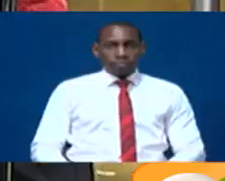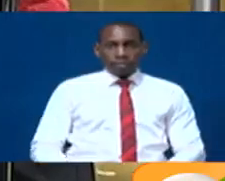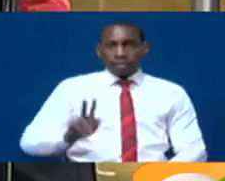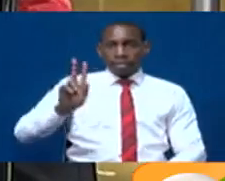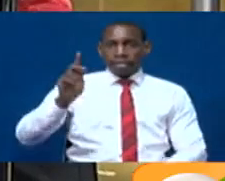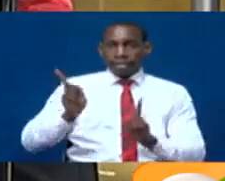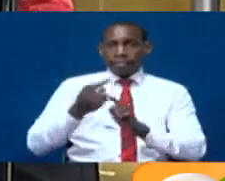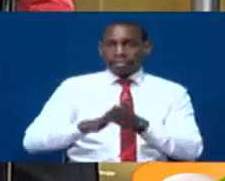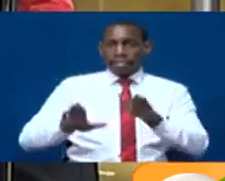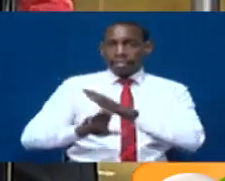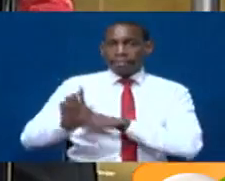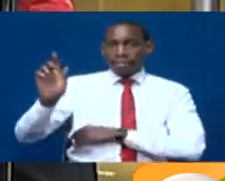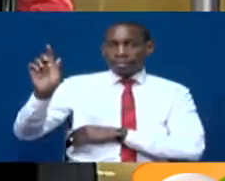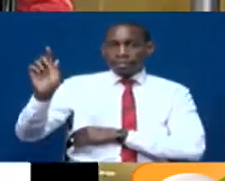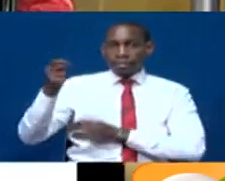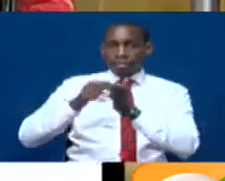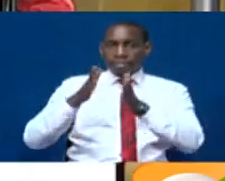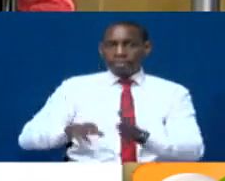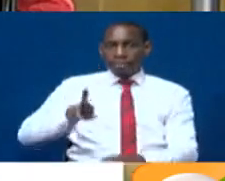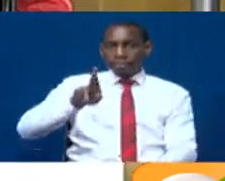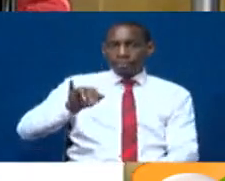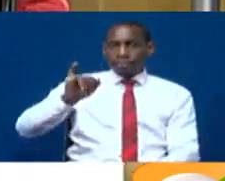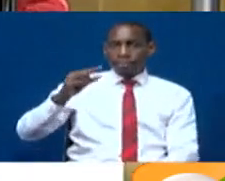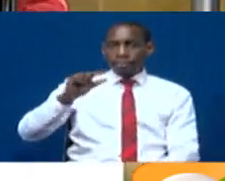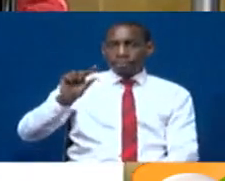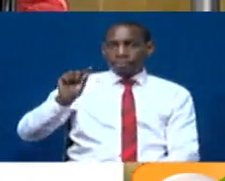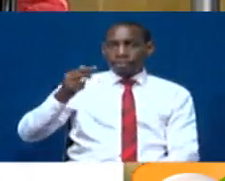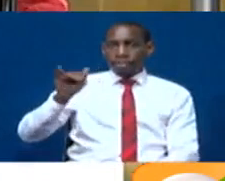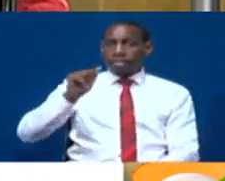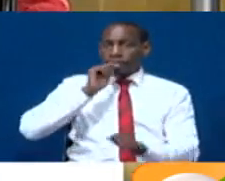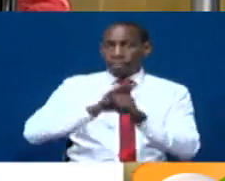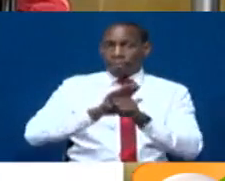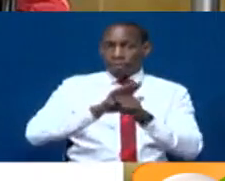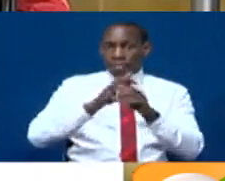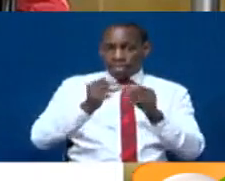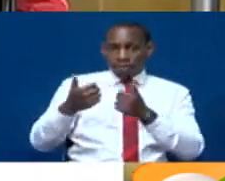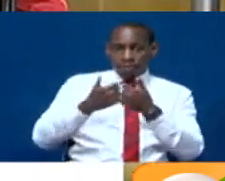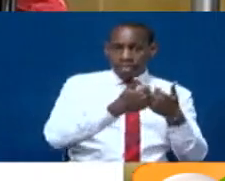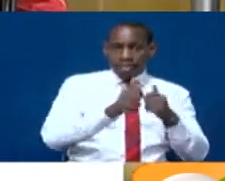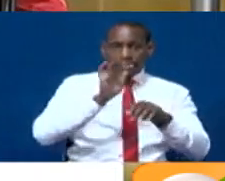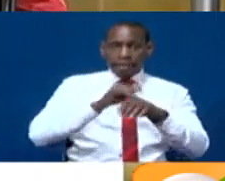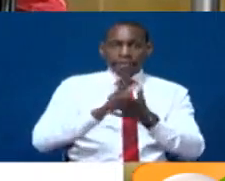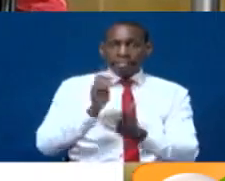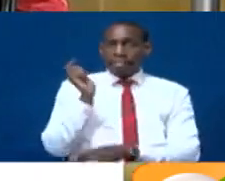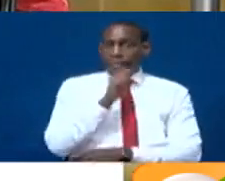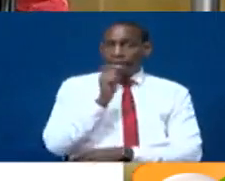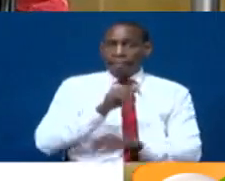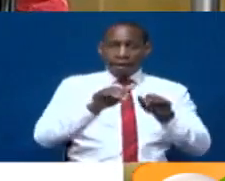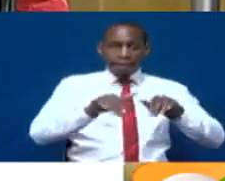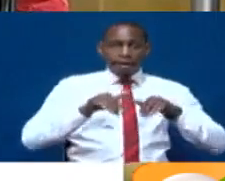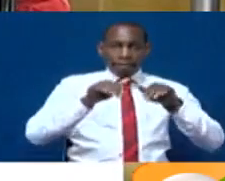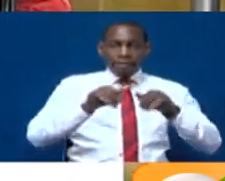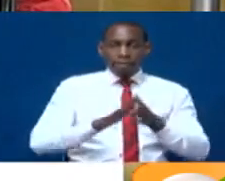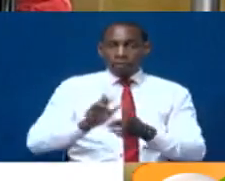Kenya Kwanza deputy presidential candidate Rigathi Gachagua has pledged to tackle challenges facing Miraa farming on